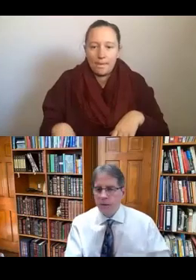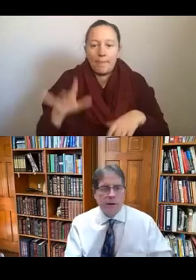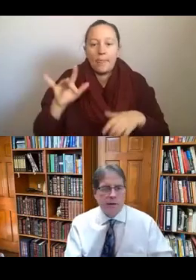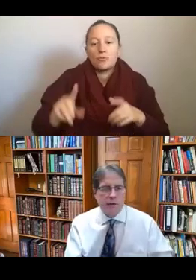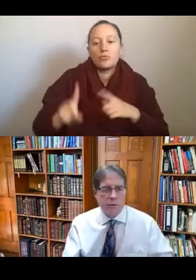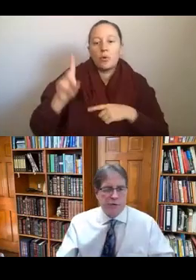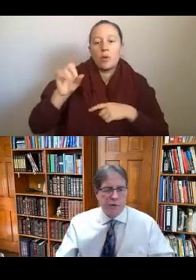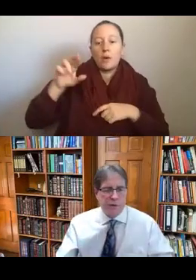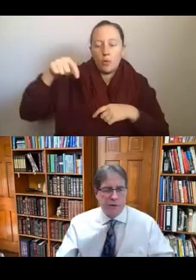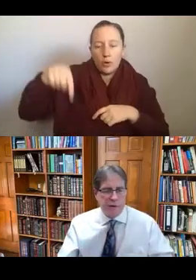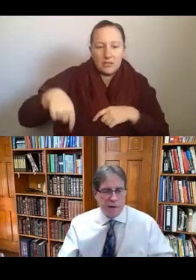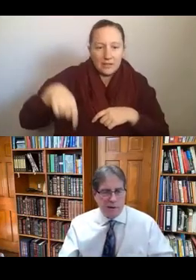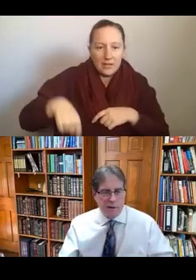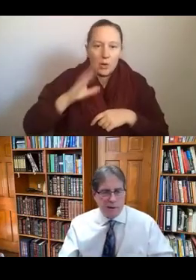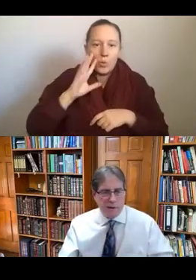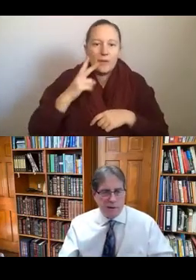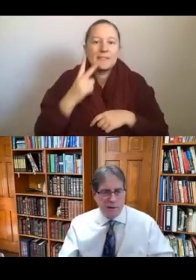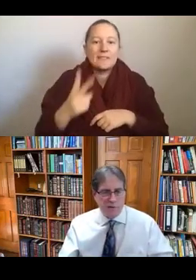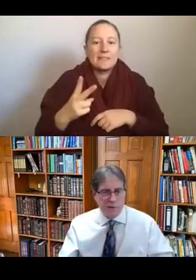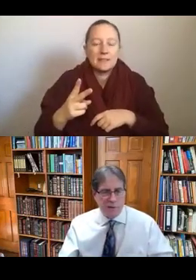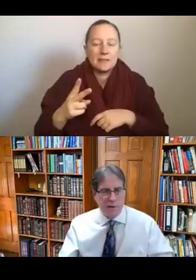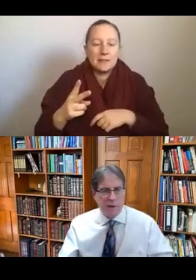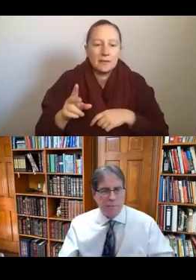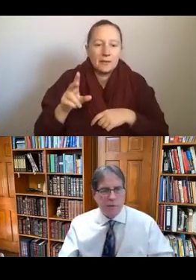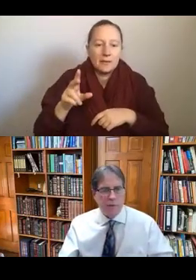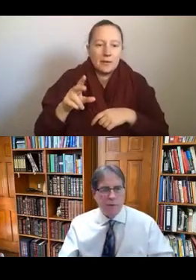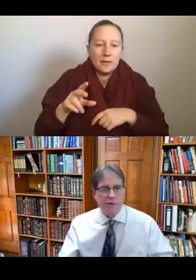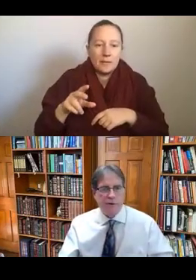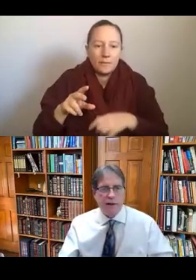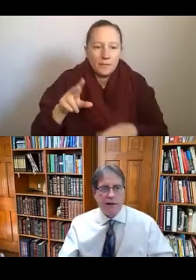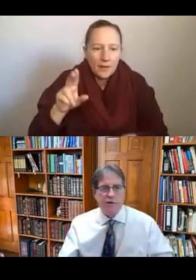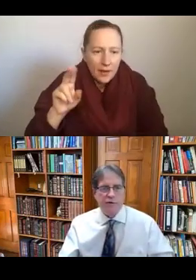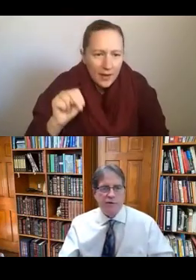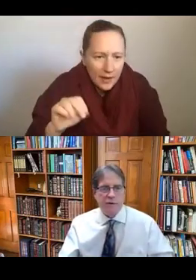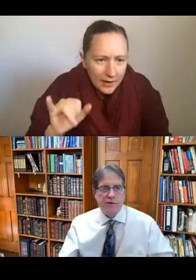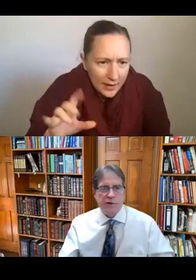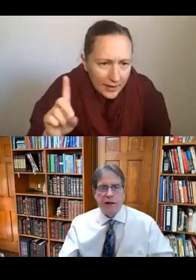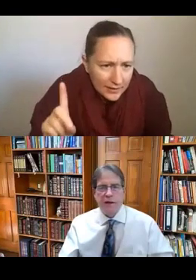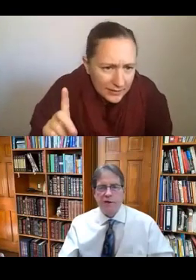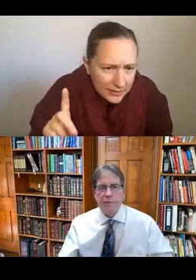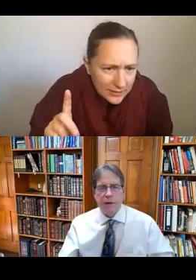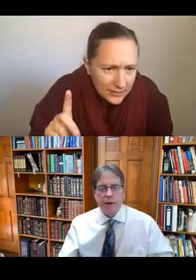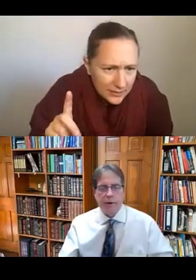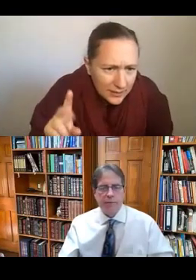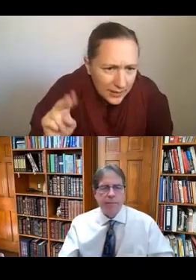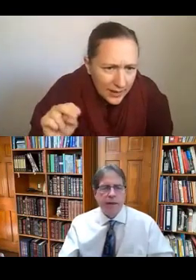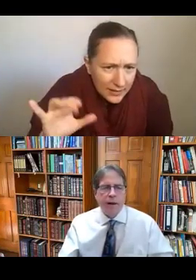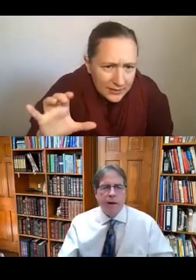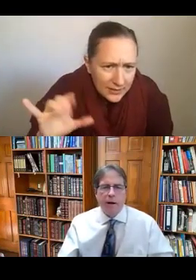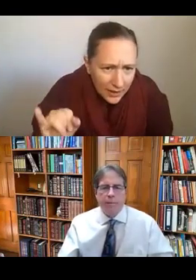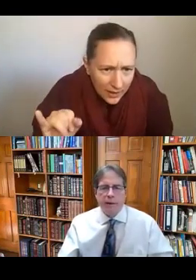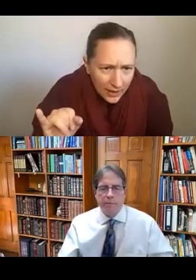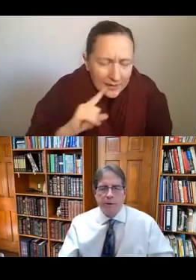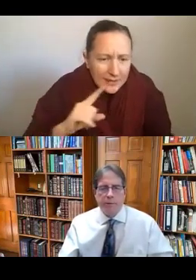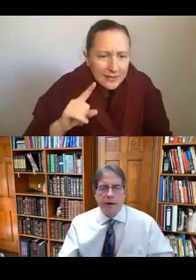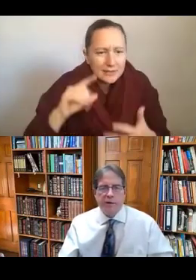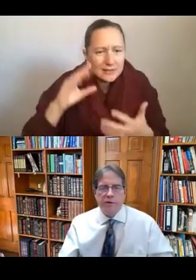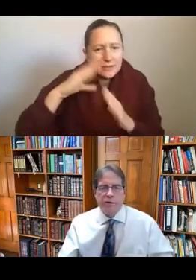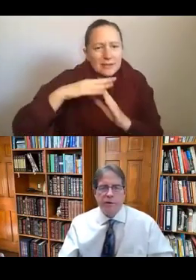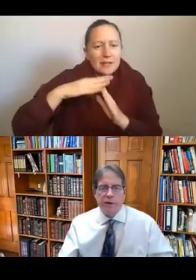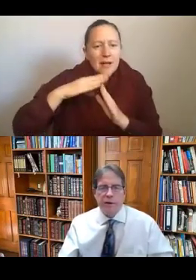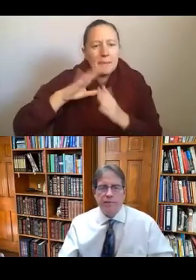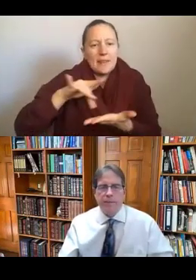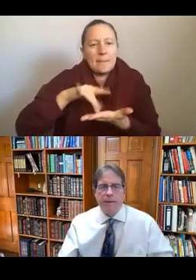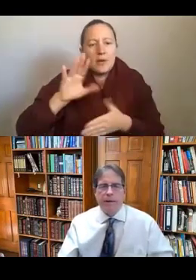down, you will see NIDCD down below us, and NIMCI is up higher. But in the middle